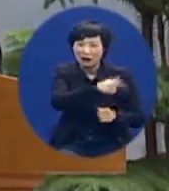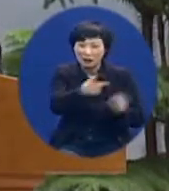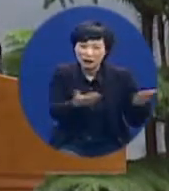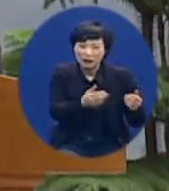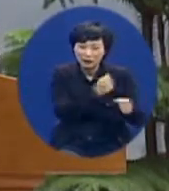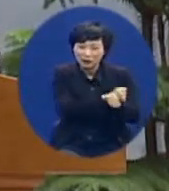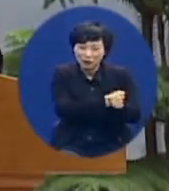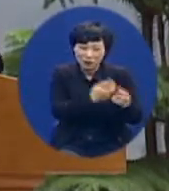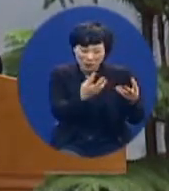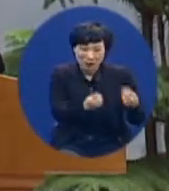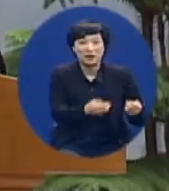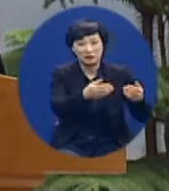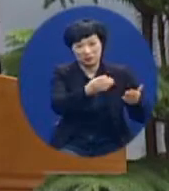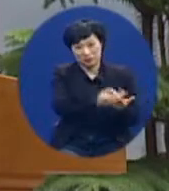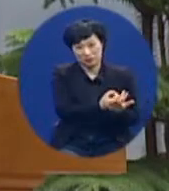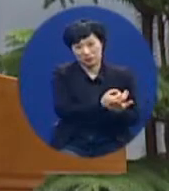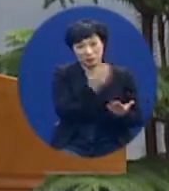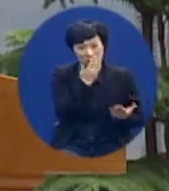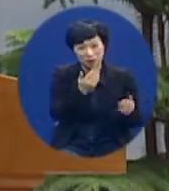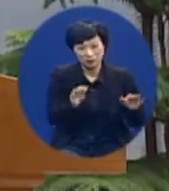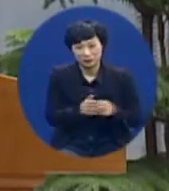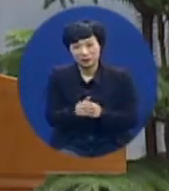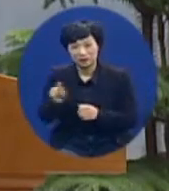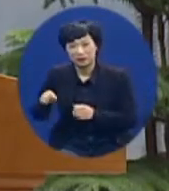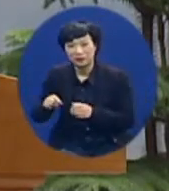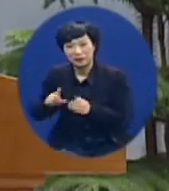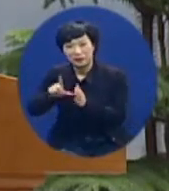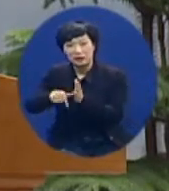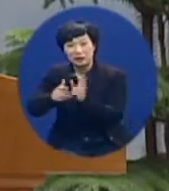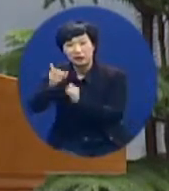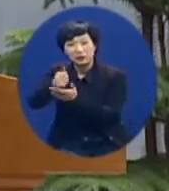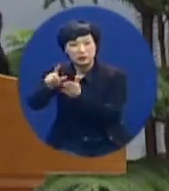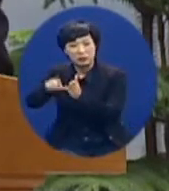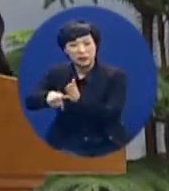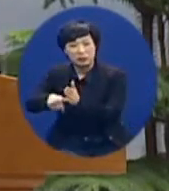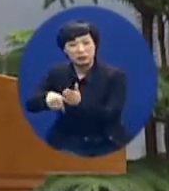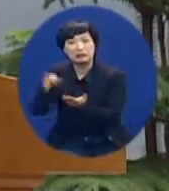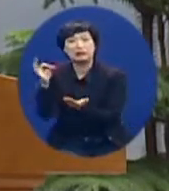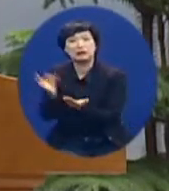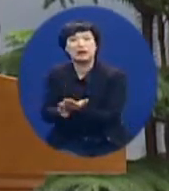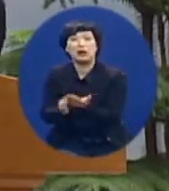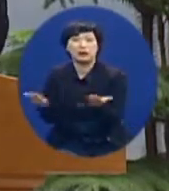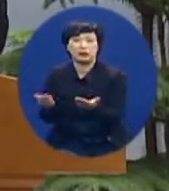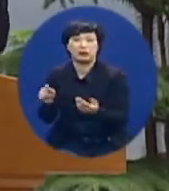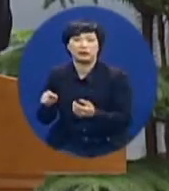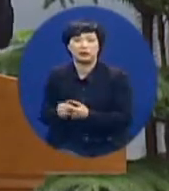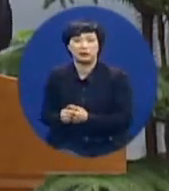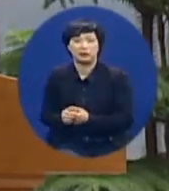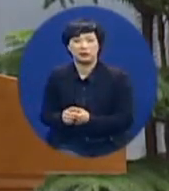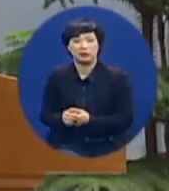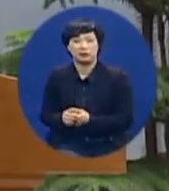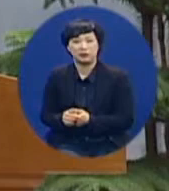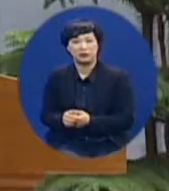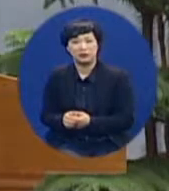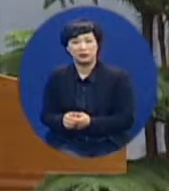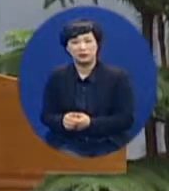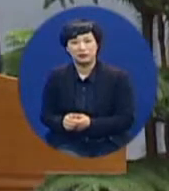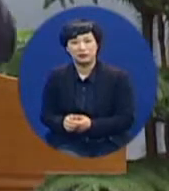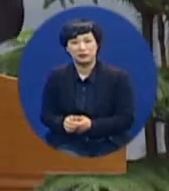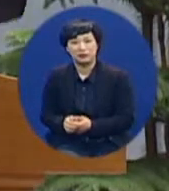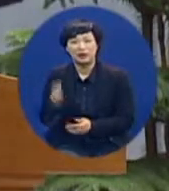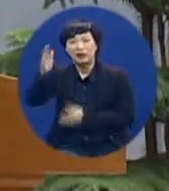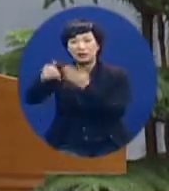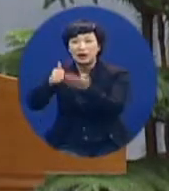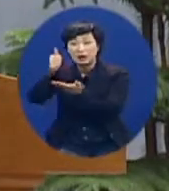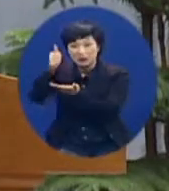in Korea, but at that time, they received a tiny daily wage. He hid his position as the Son